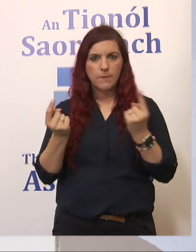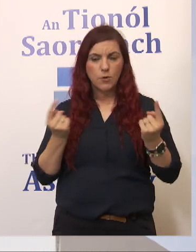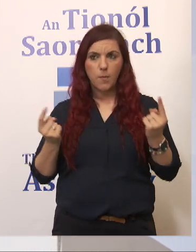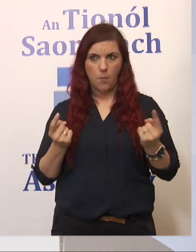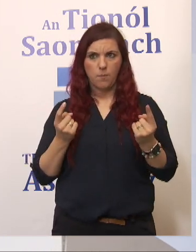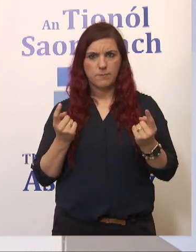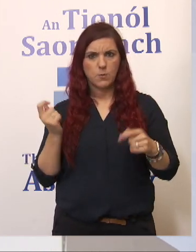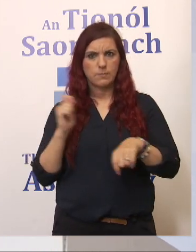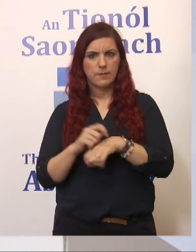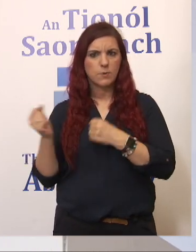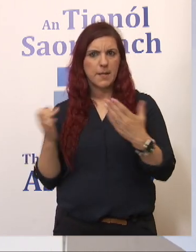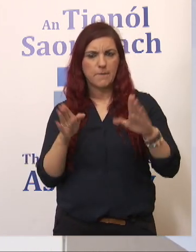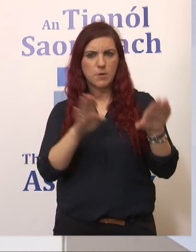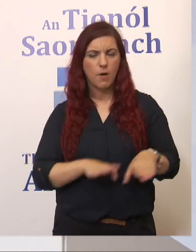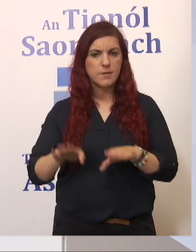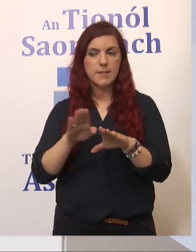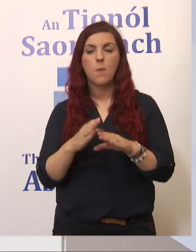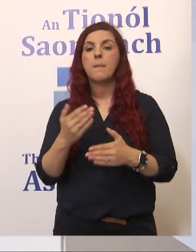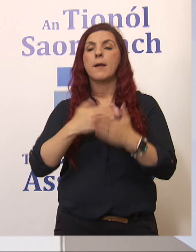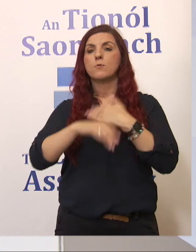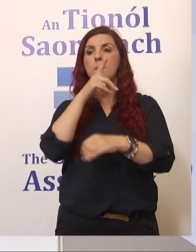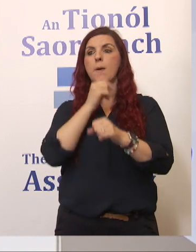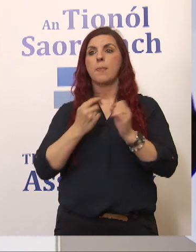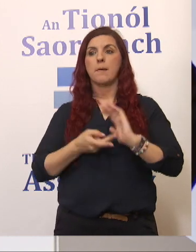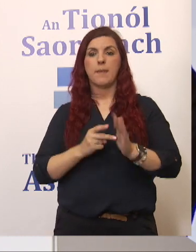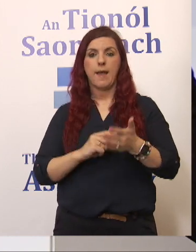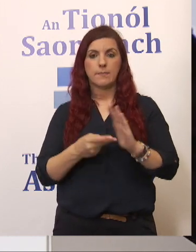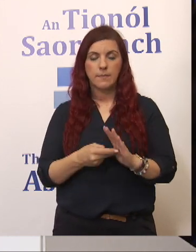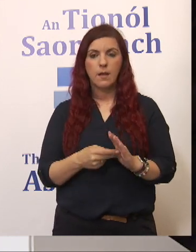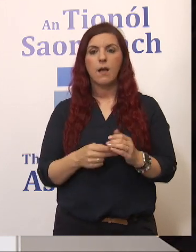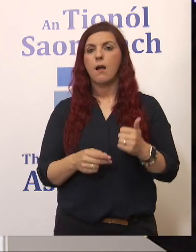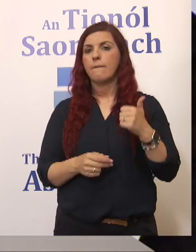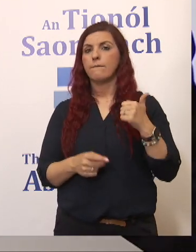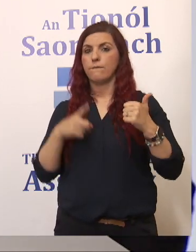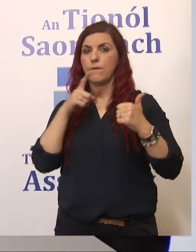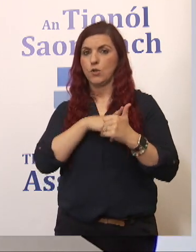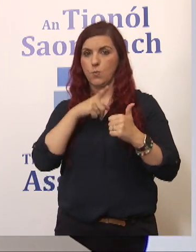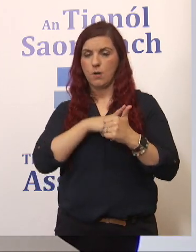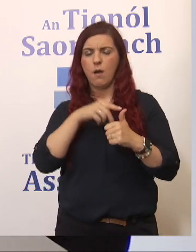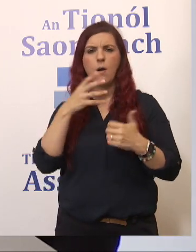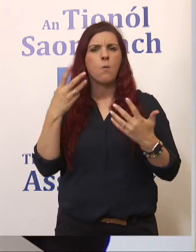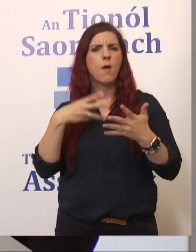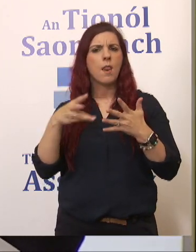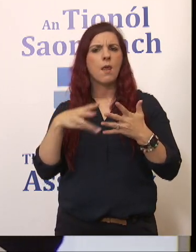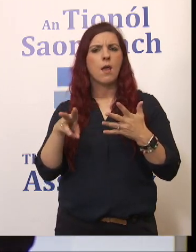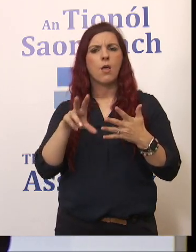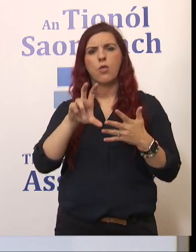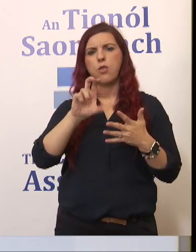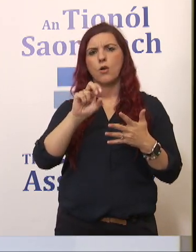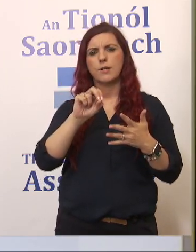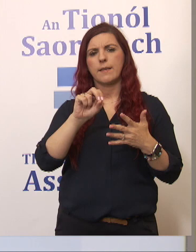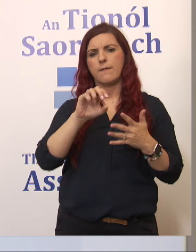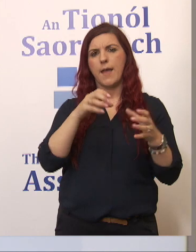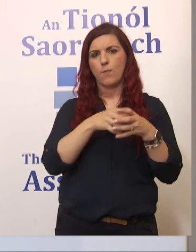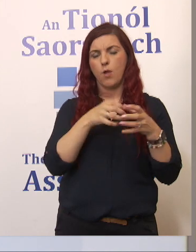democracy. So if we go back to our plan of action, we met our first session on the 30th of April, the 1st of May, that bank